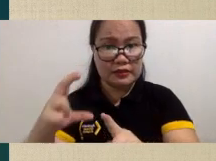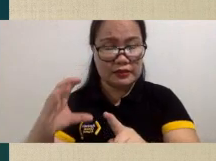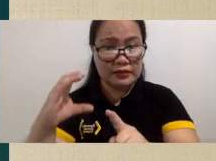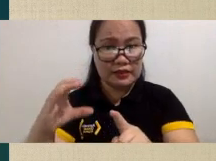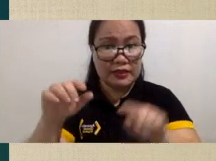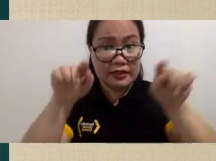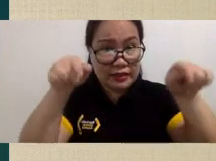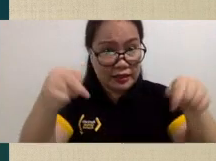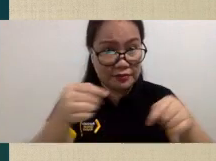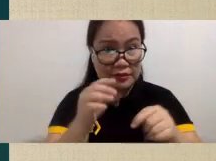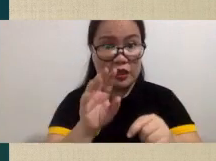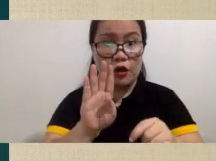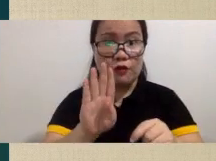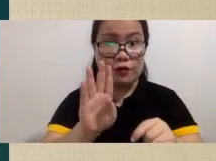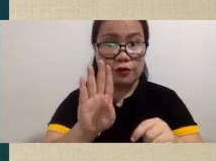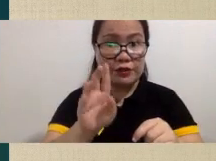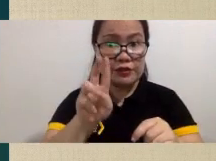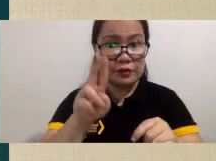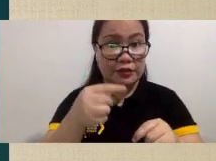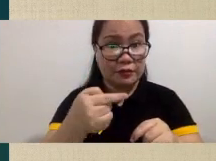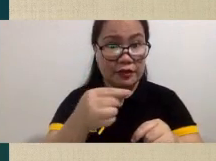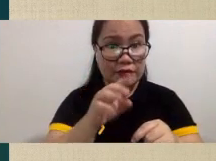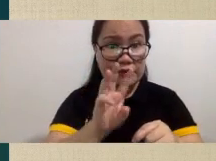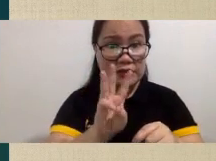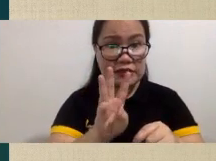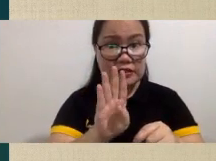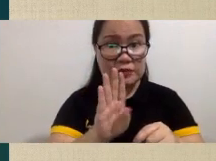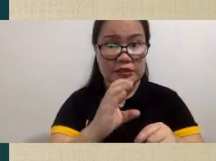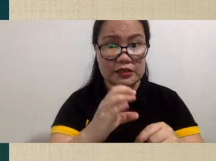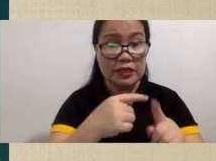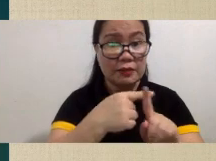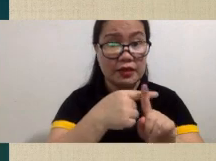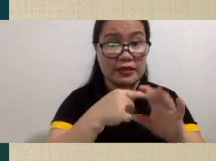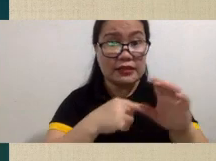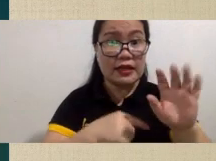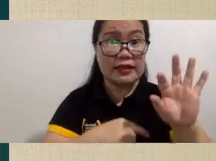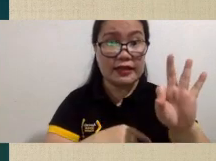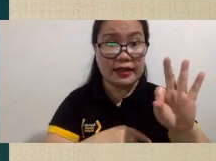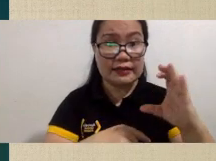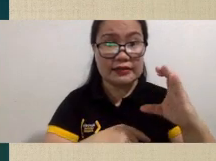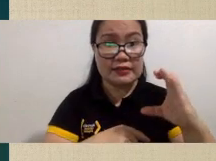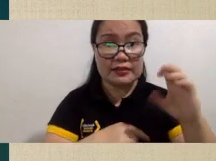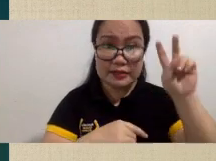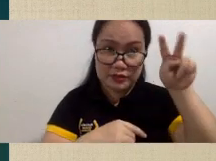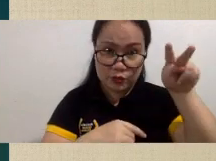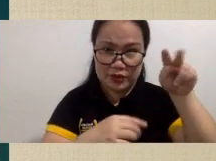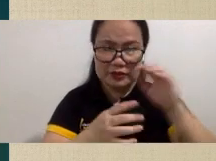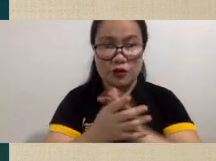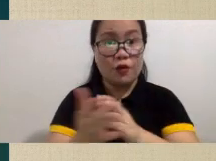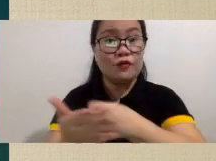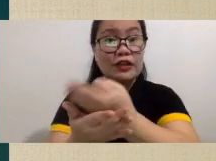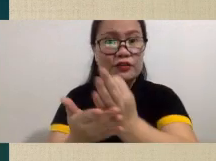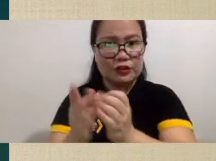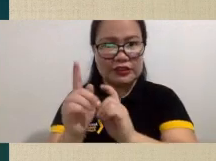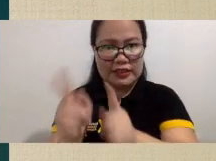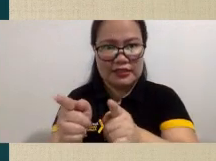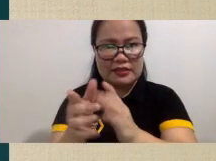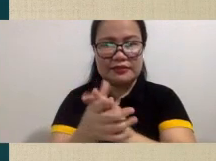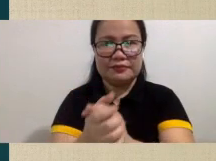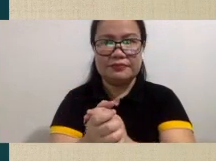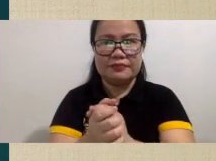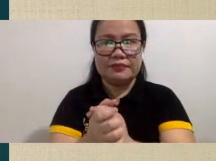4b squared minus 6bc plus 9c squared. So, ito ngayon ang factored form natin.